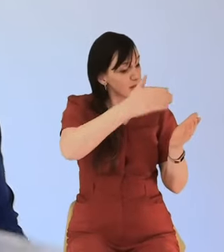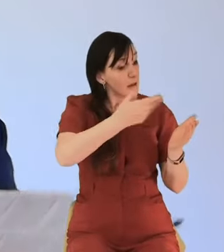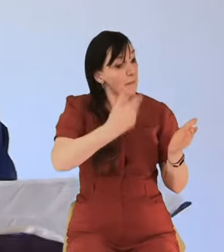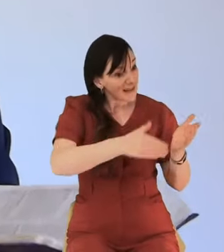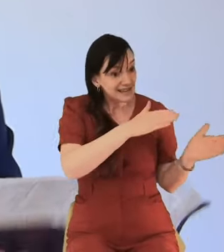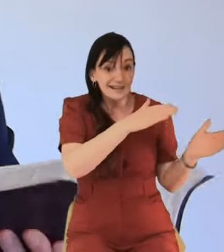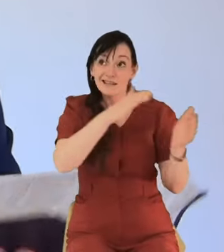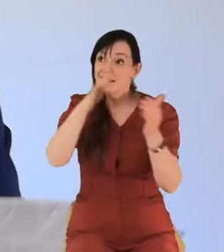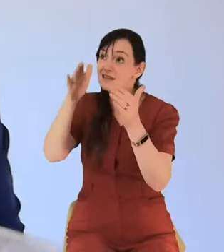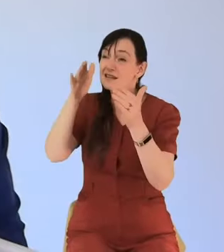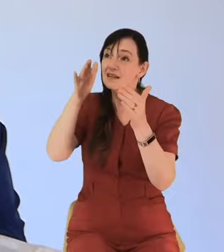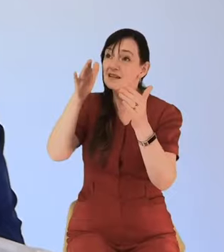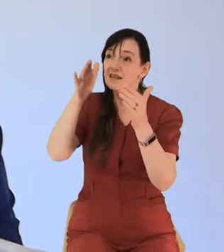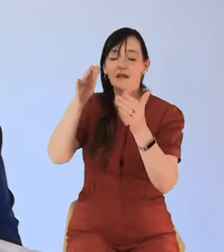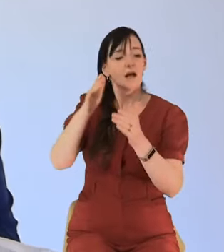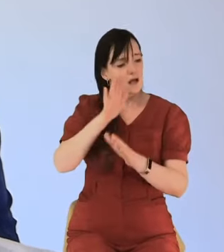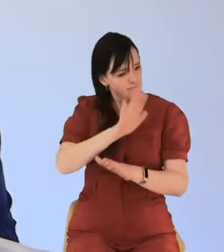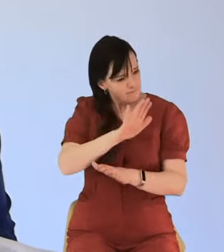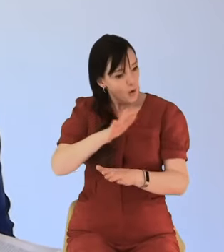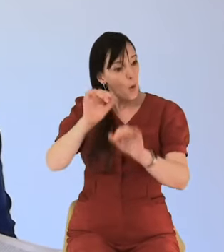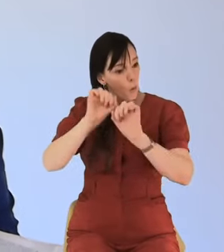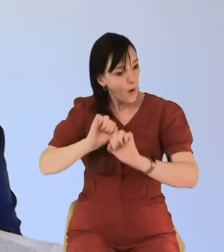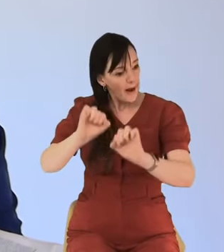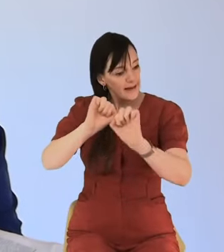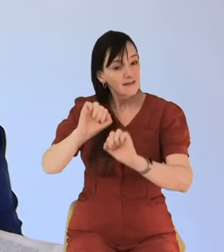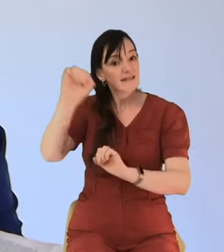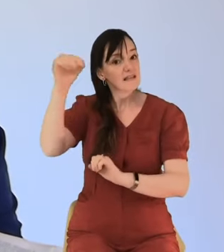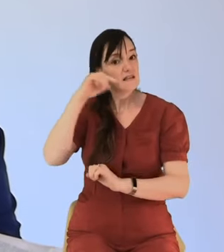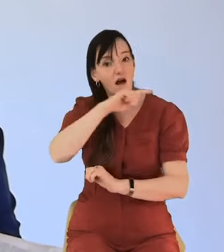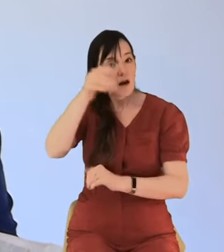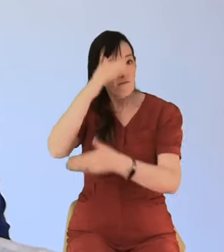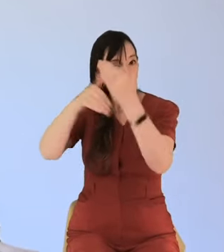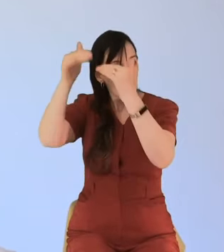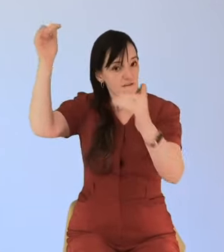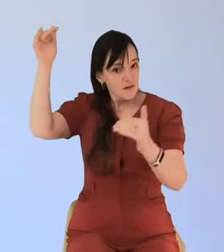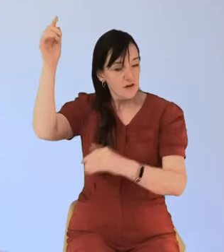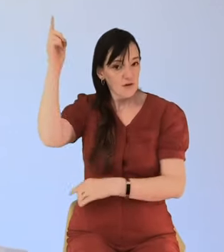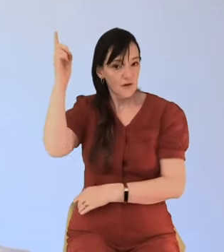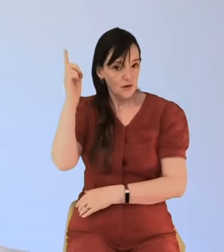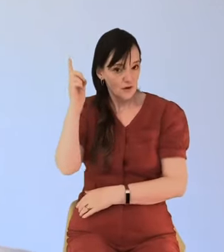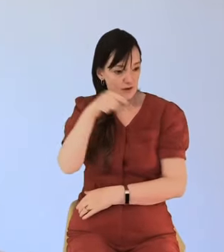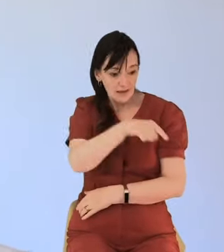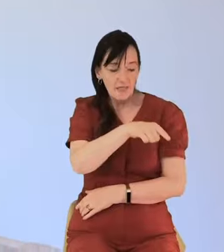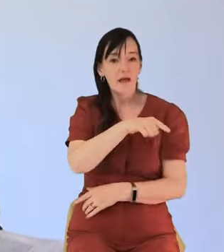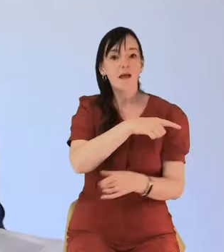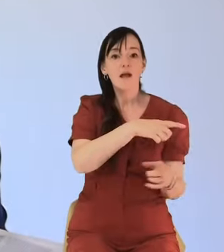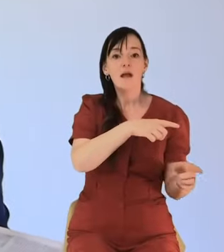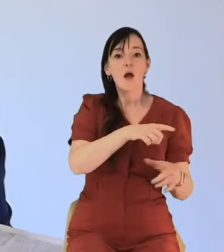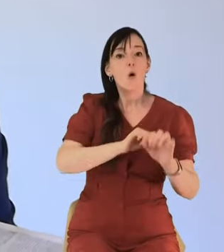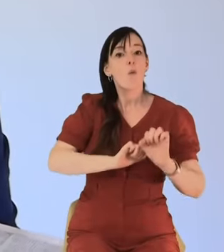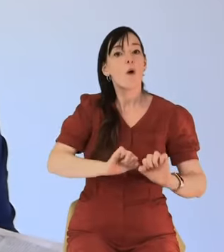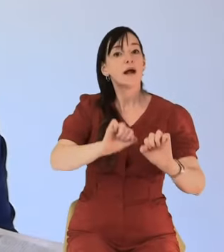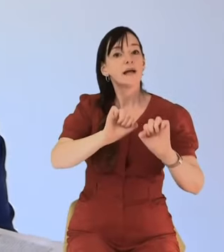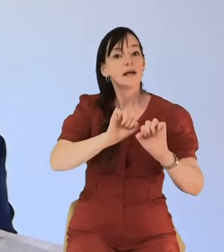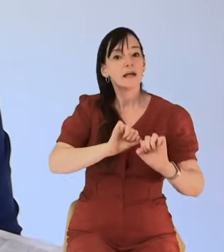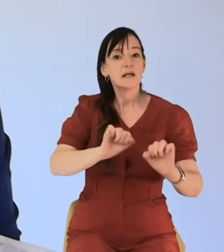to wait for his Son from heaven. The Thessalonians were waiting